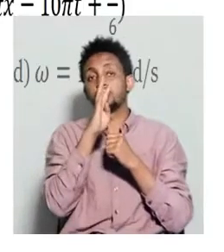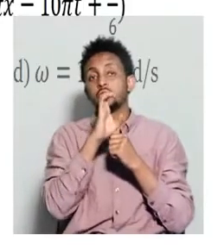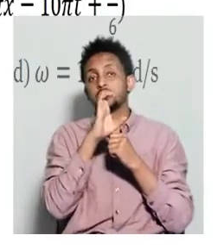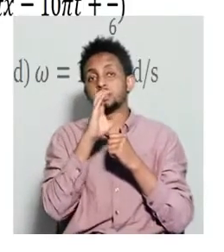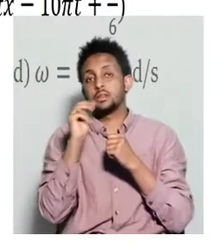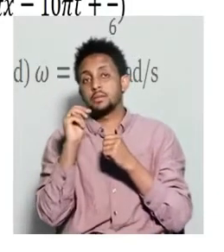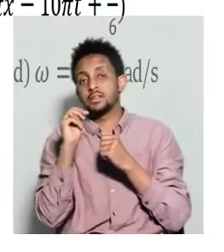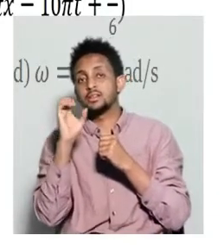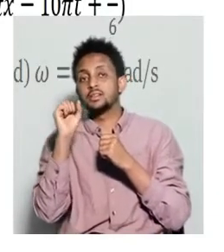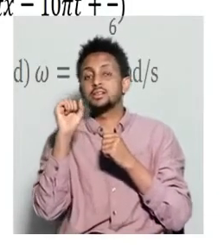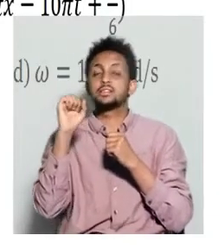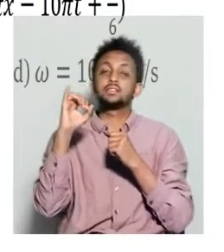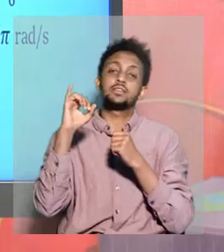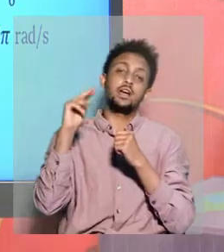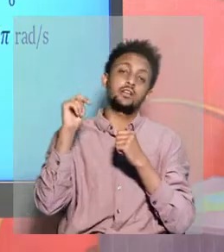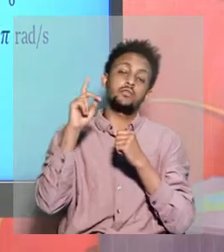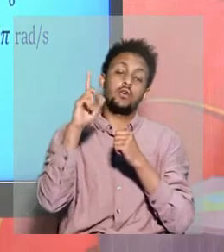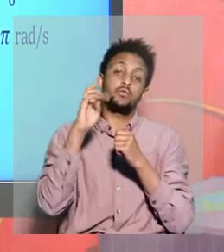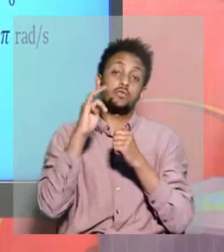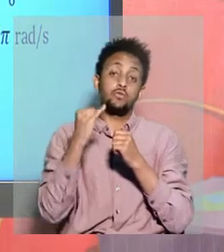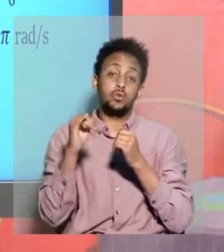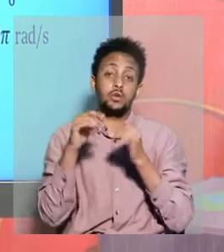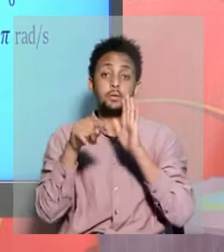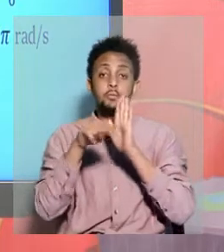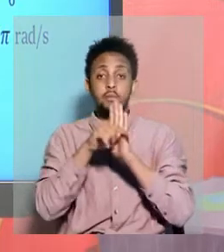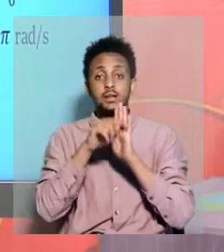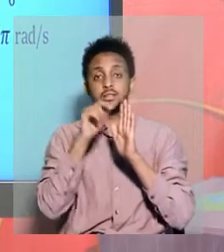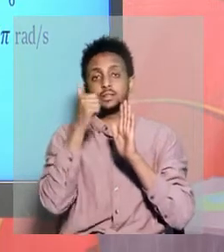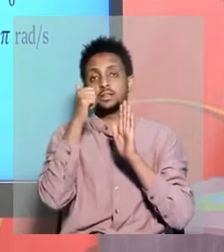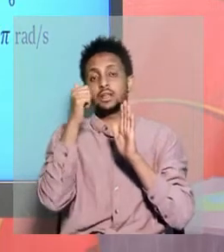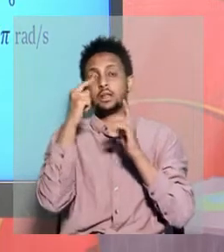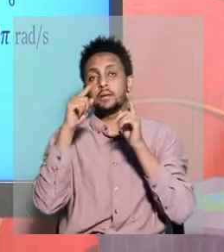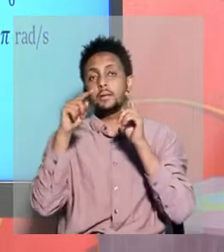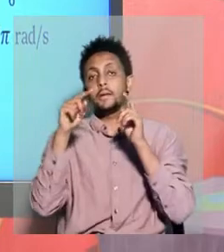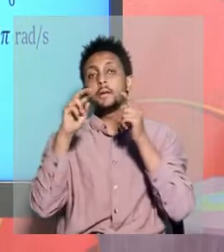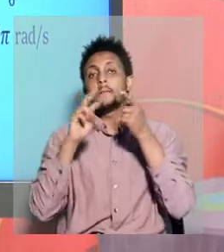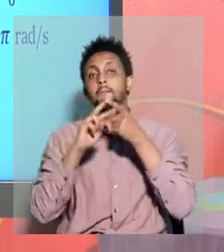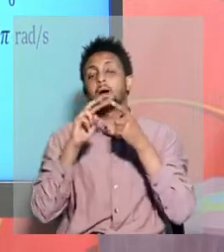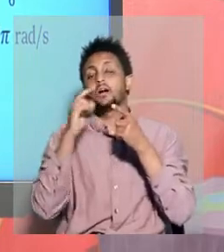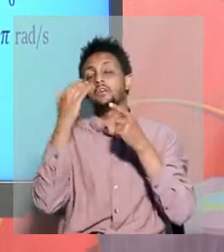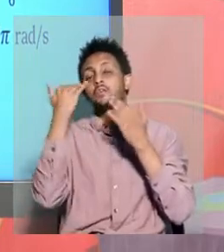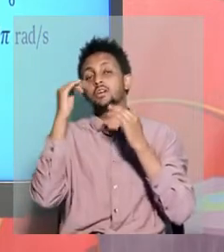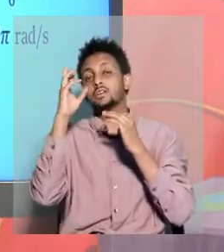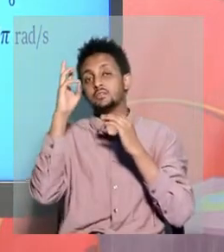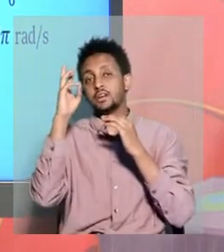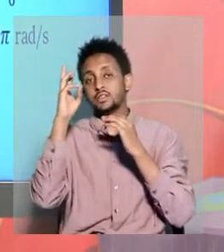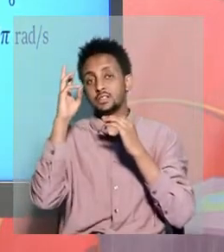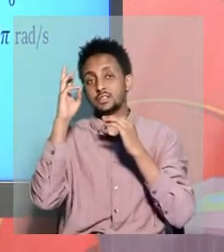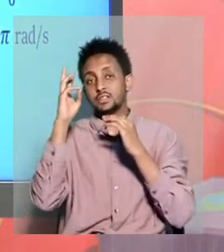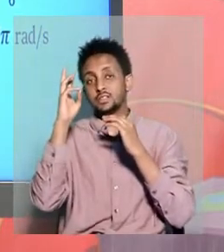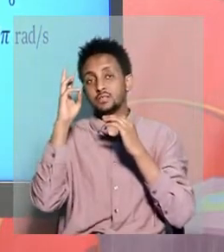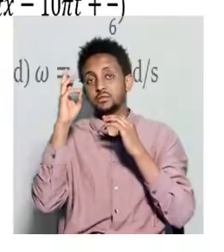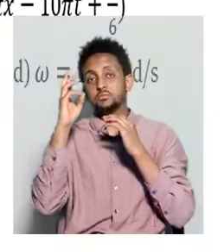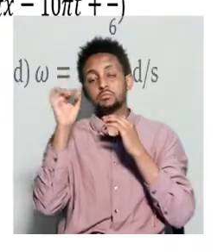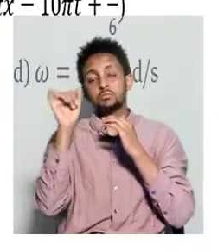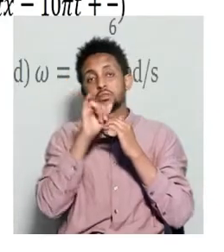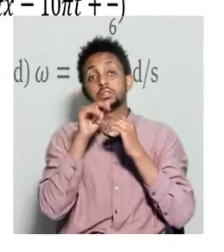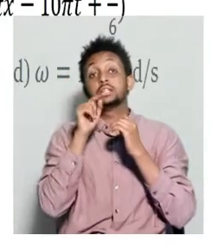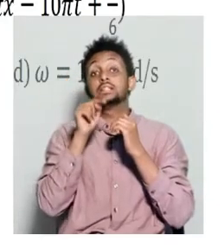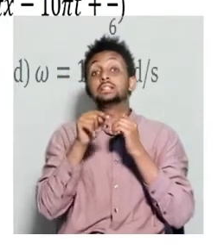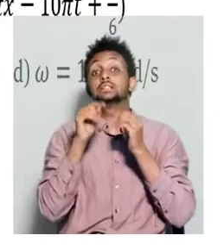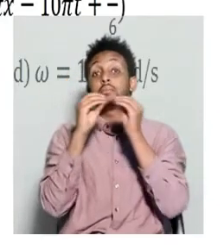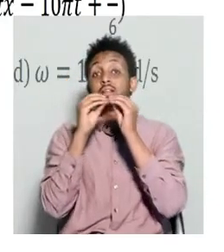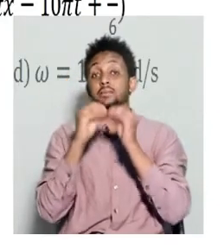centimeter sine 0.5 pi x minus 10 pi t plus pi over 6. It's expressed like this. From